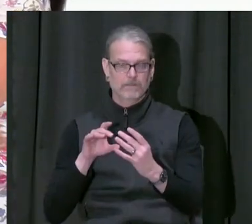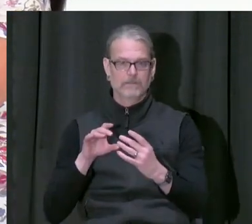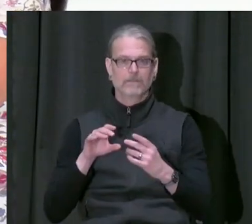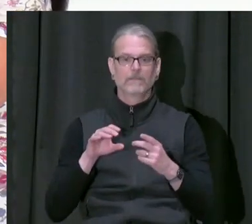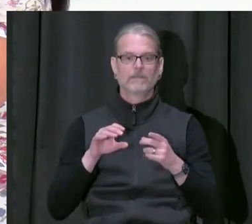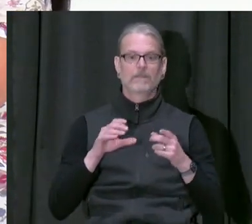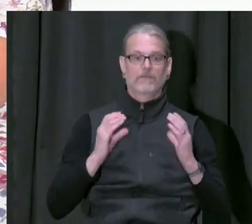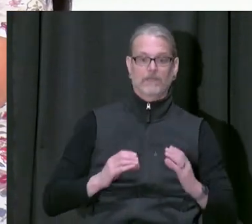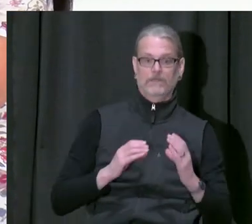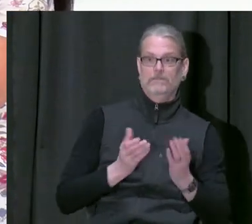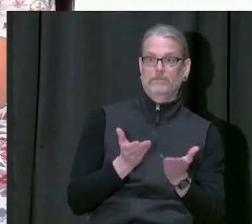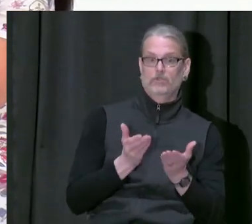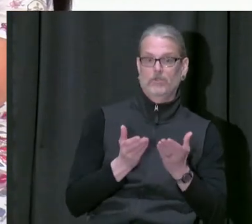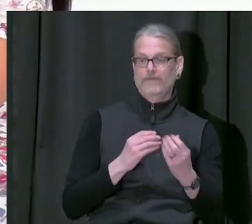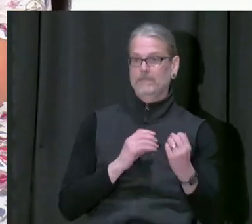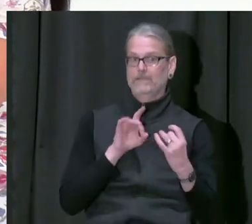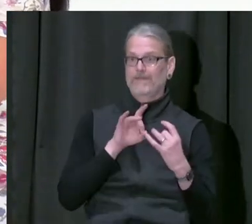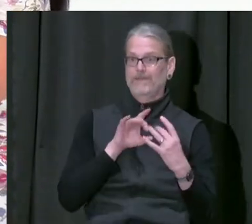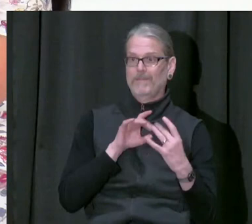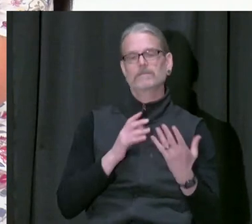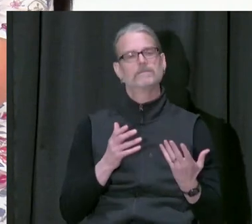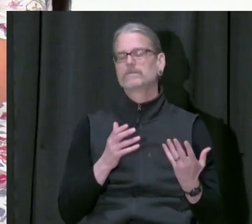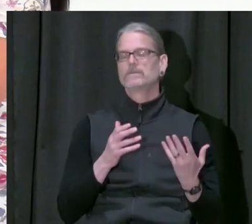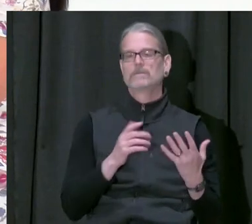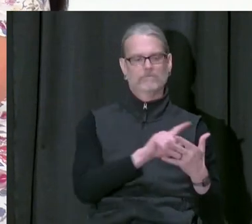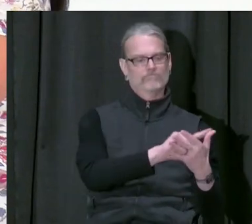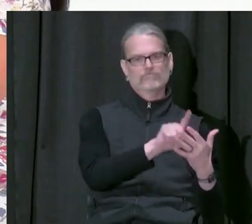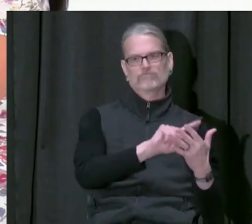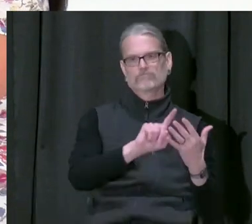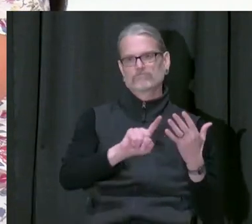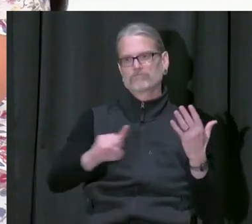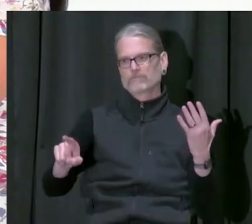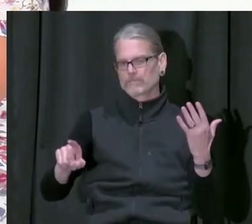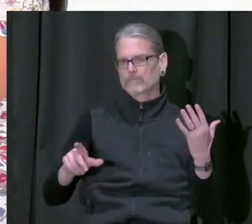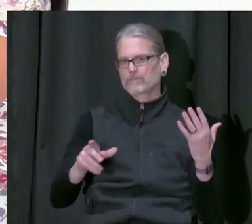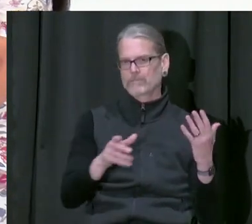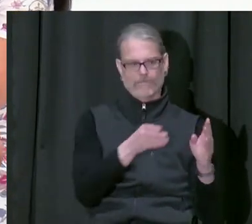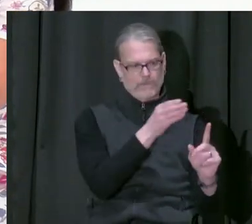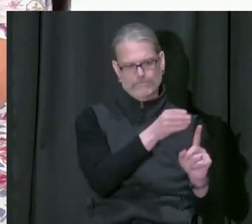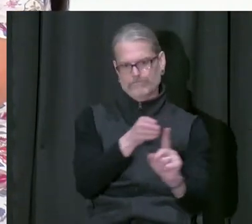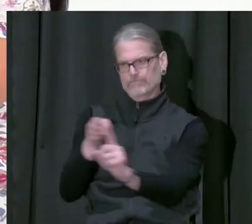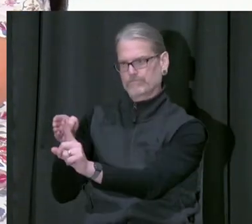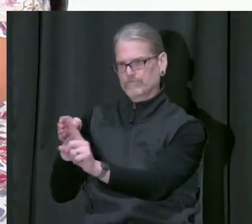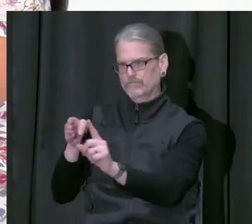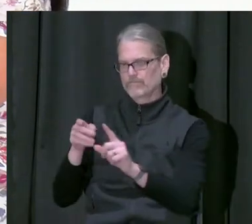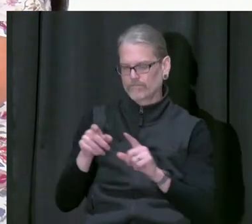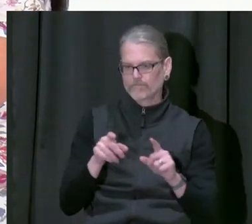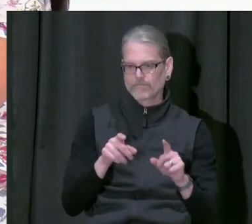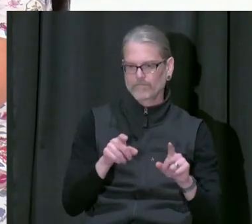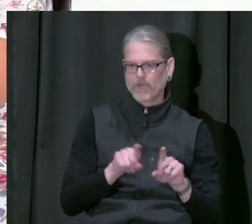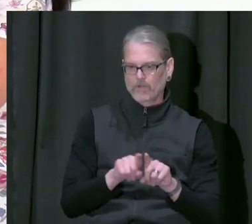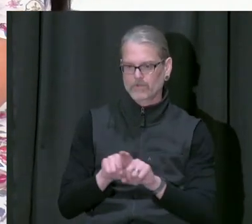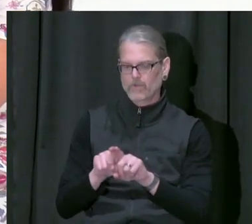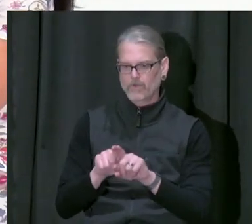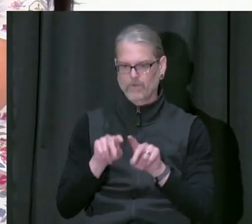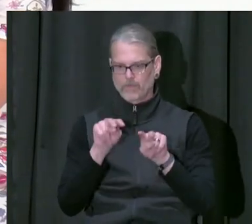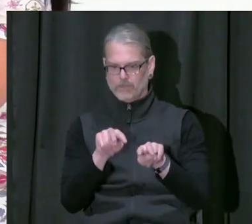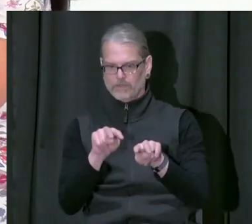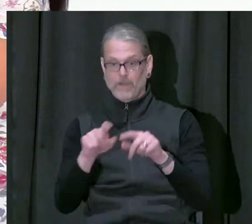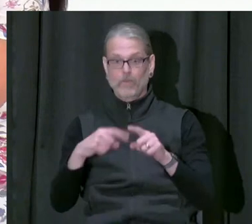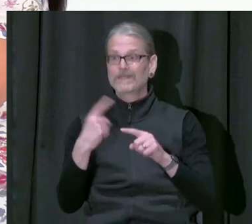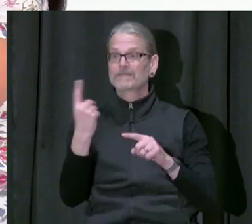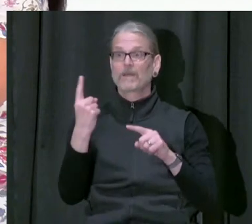surveys that you have. So all of those different channels. We also look at, when something